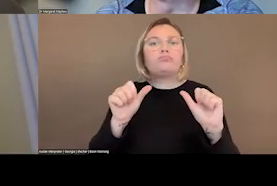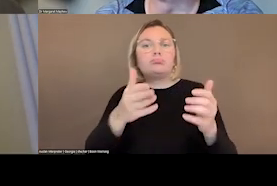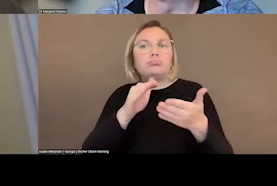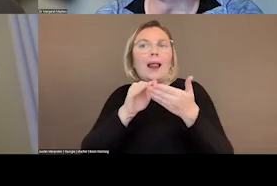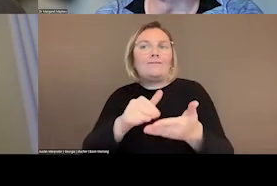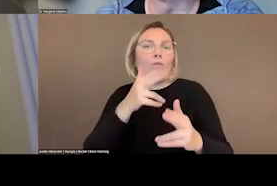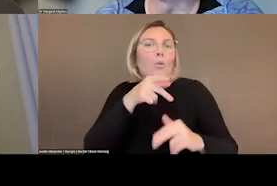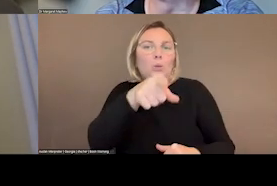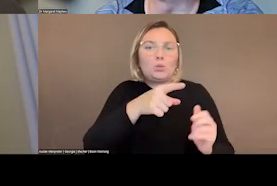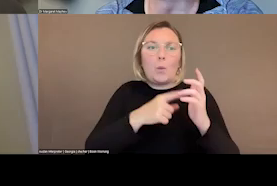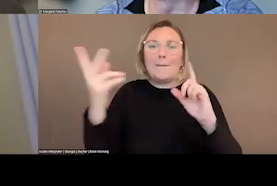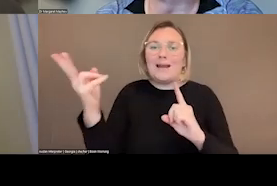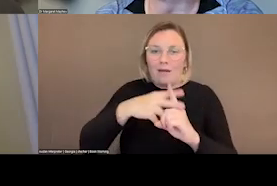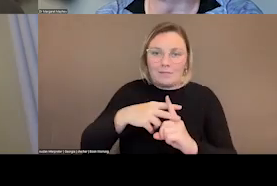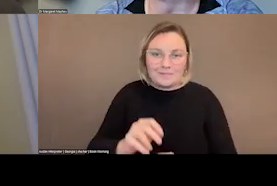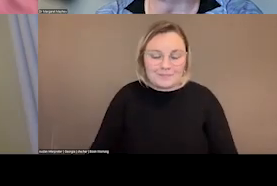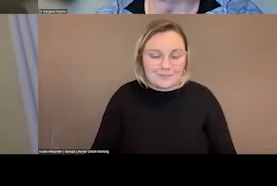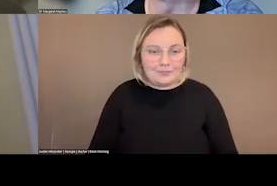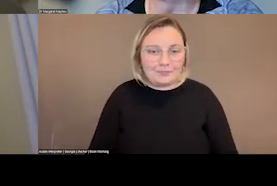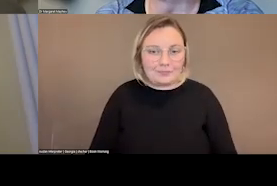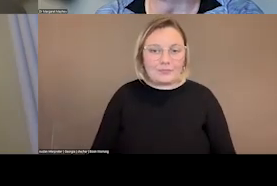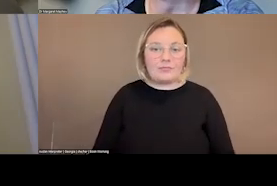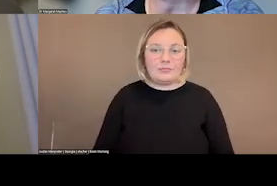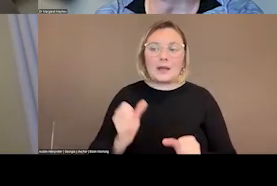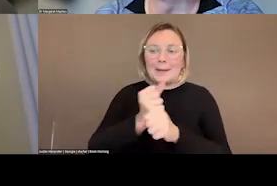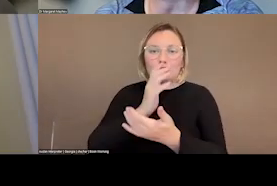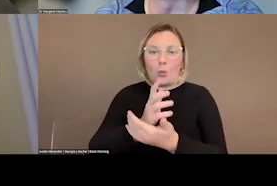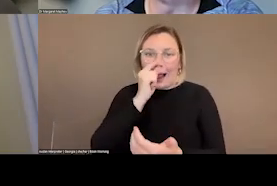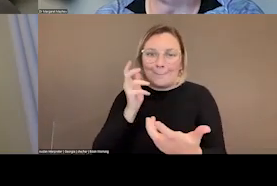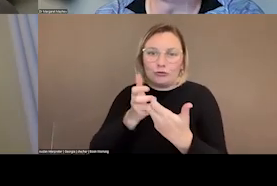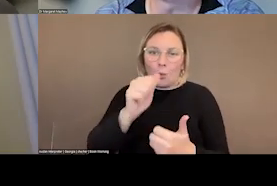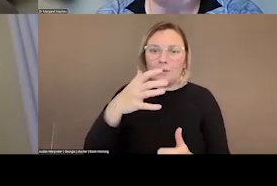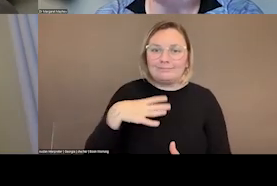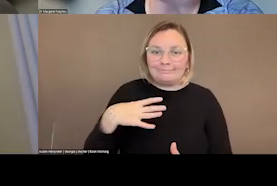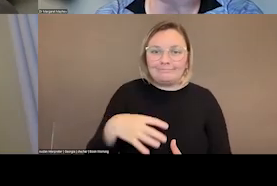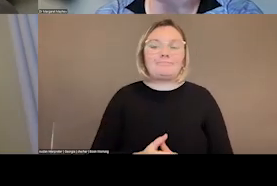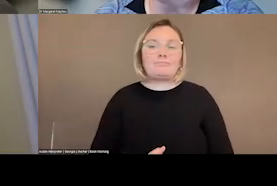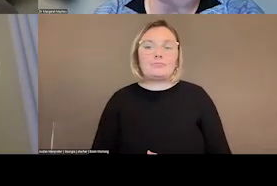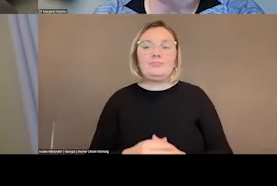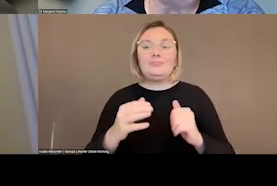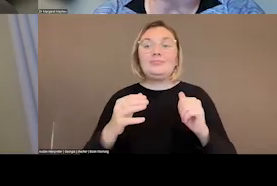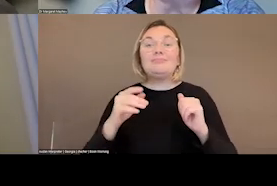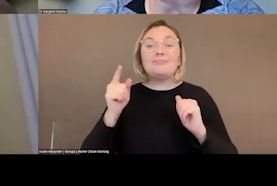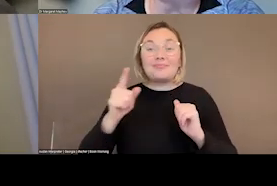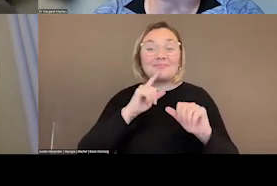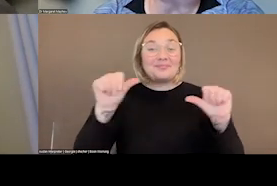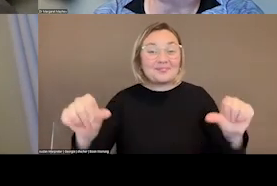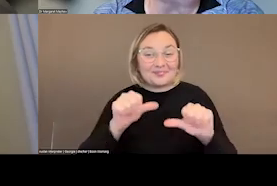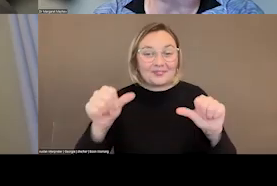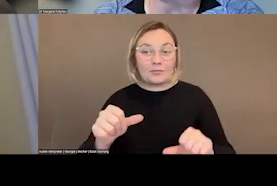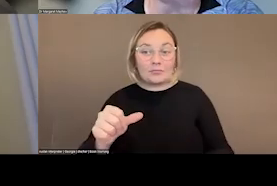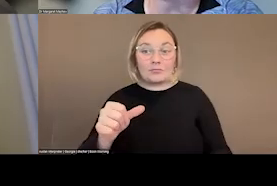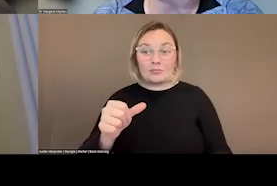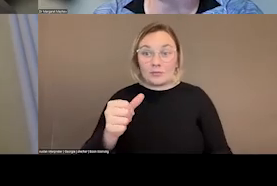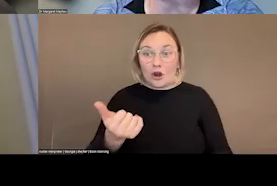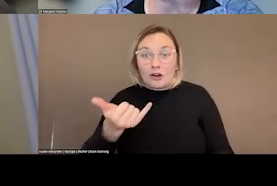helpful for you Hmm. and meets your specific access needs. Okay, and your Yeah. call lines are